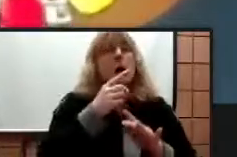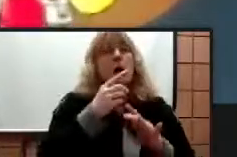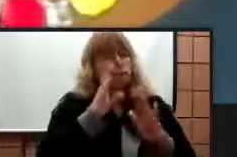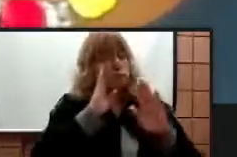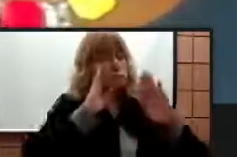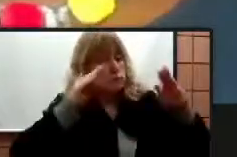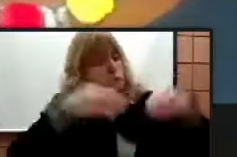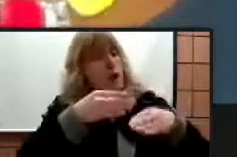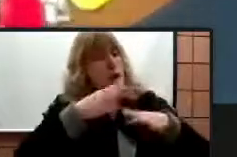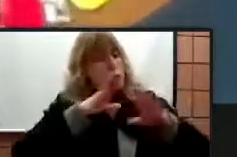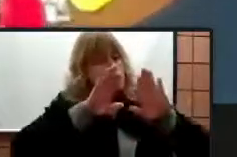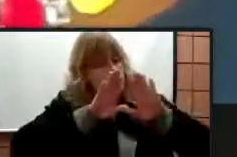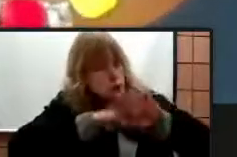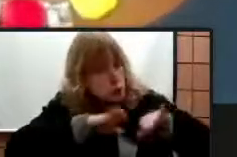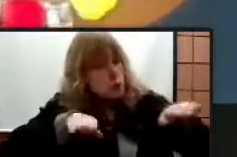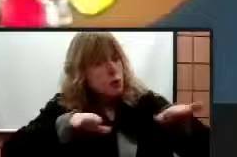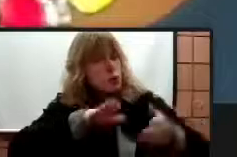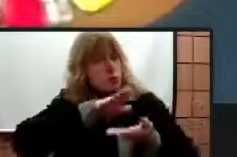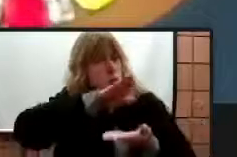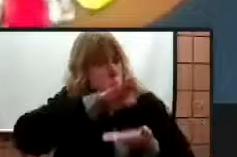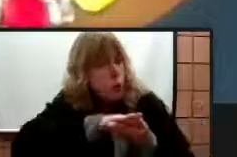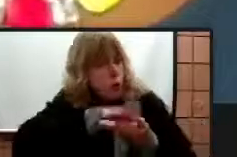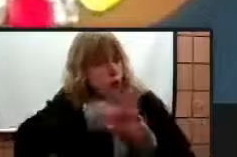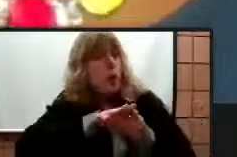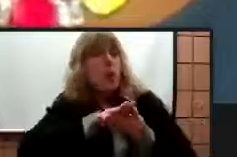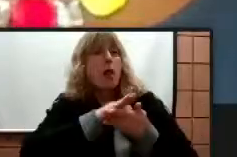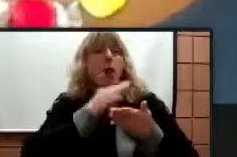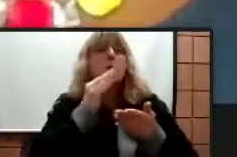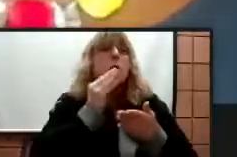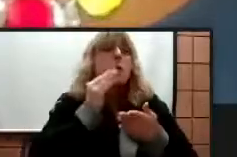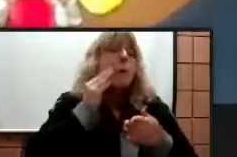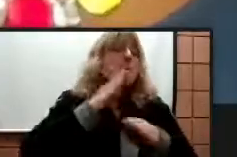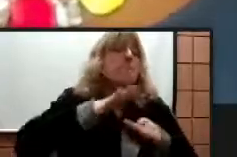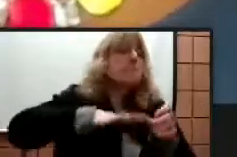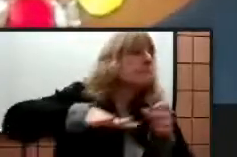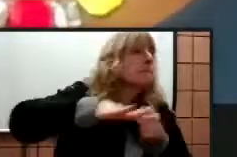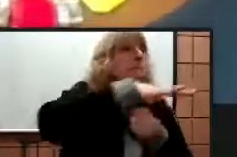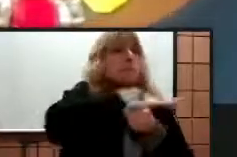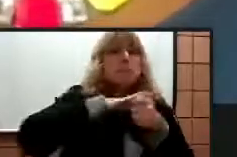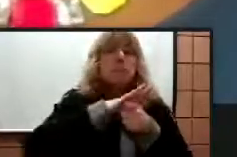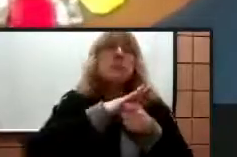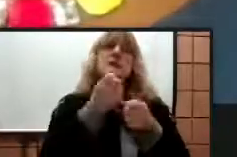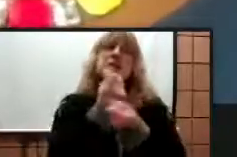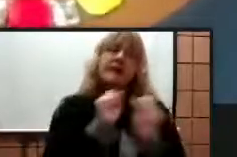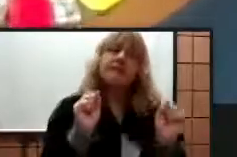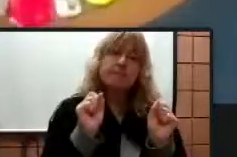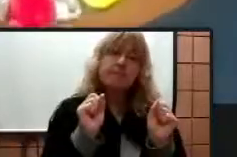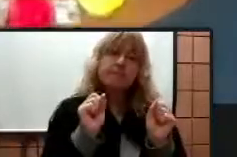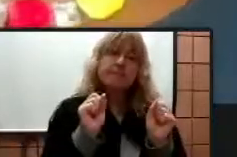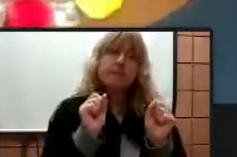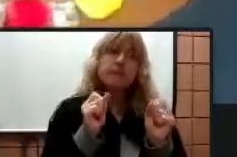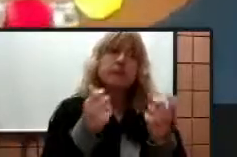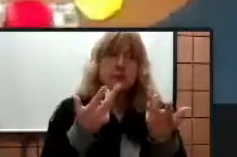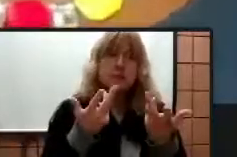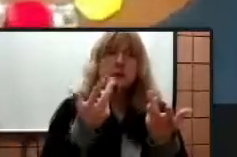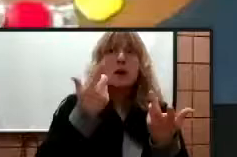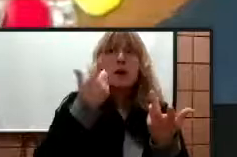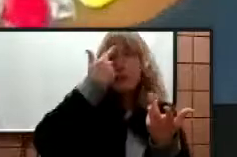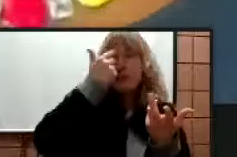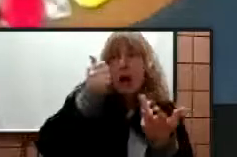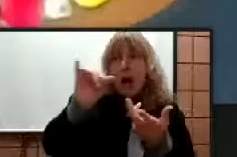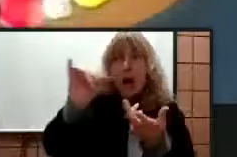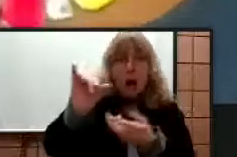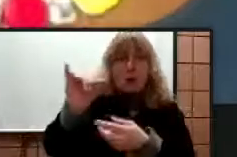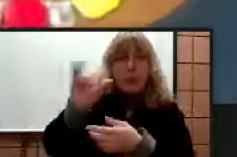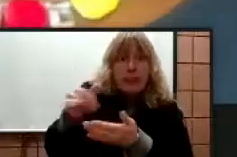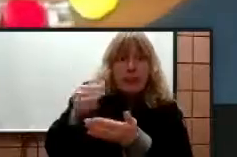neighborhoods to be safe. And I say neighborhoods because also in these bills is tied up rental assistance.